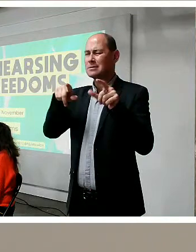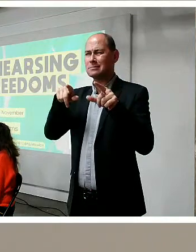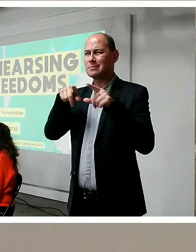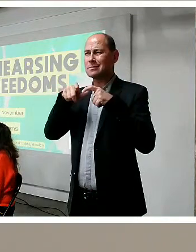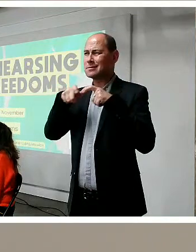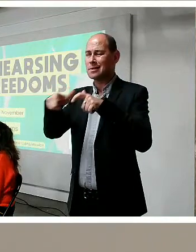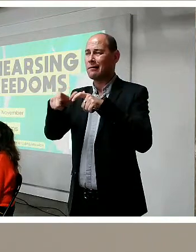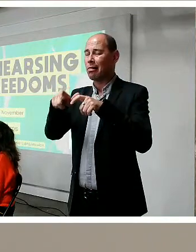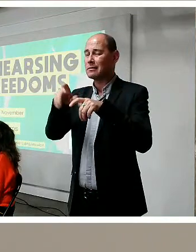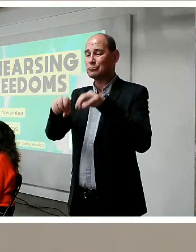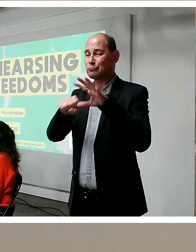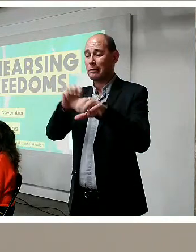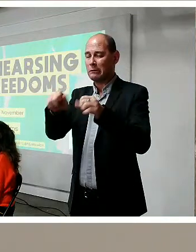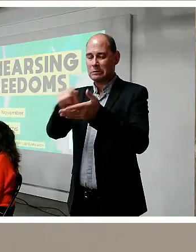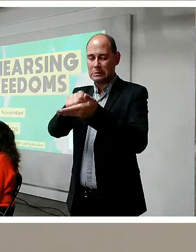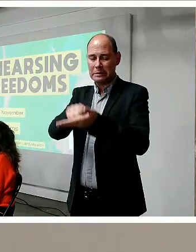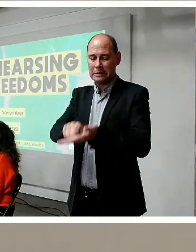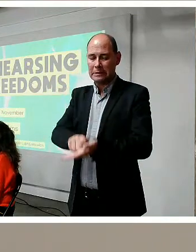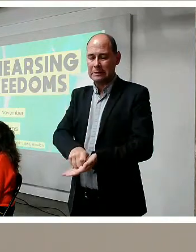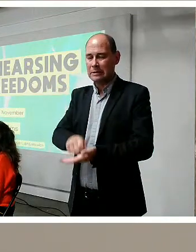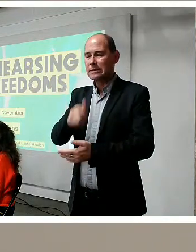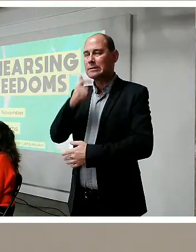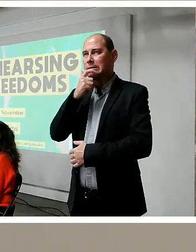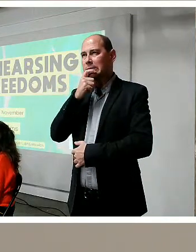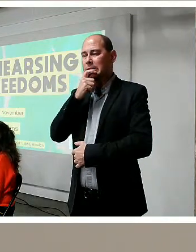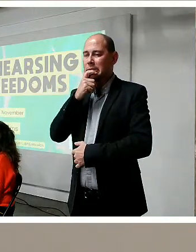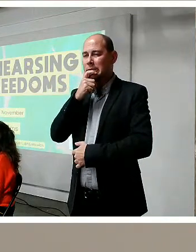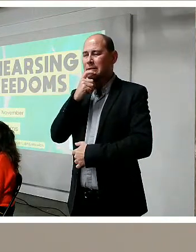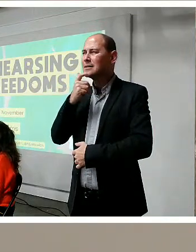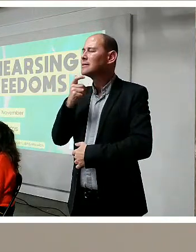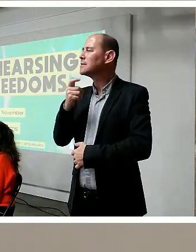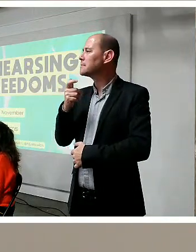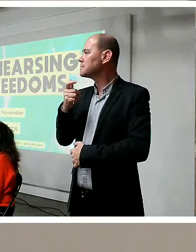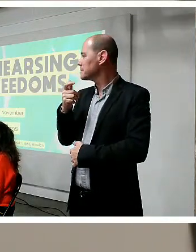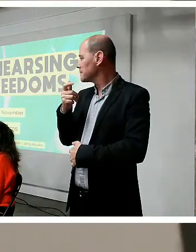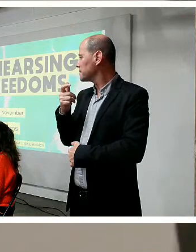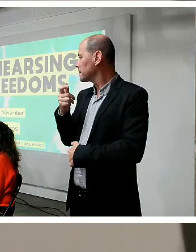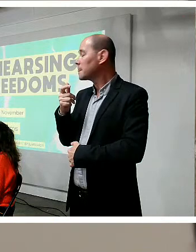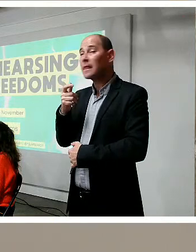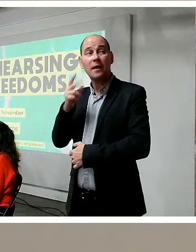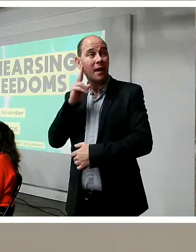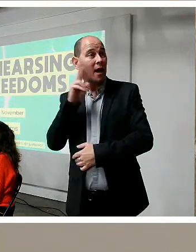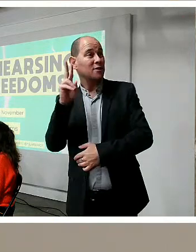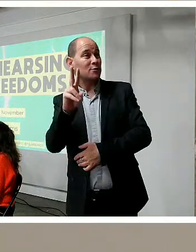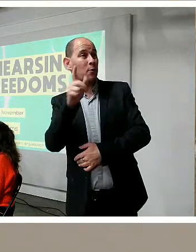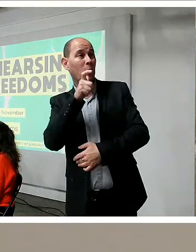paper. I saw the words, dead people don't claim, it's actually over there.